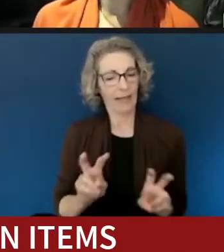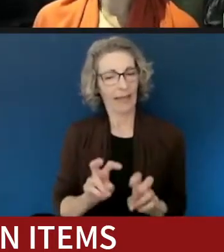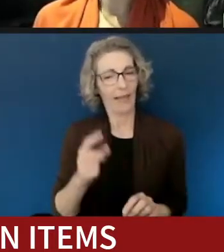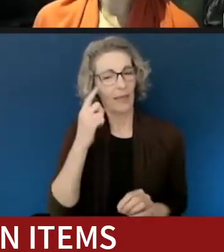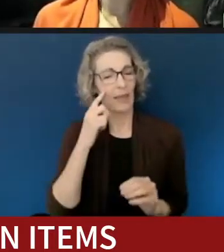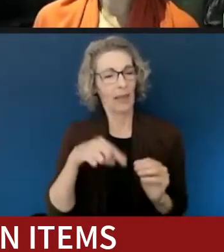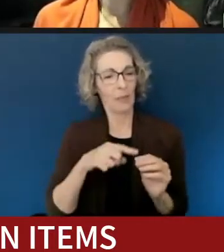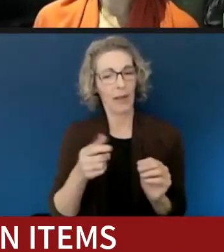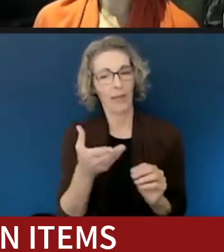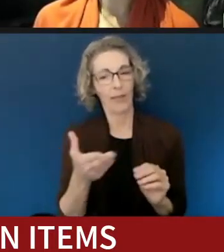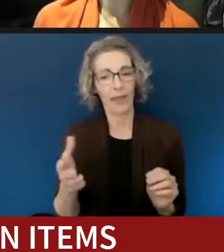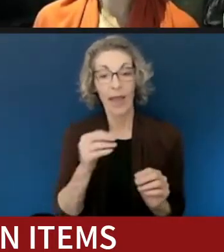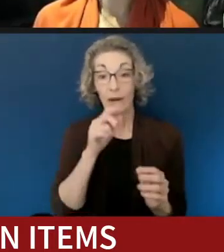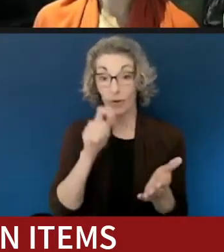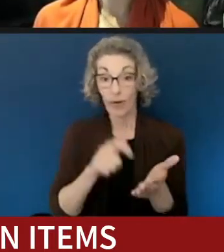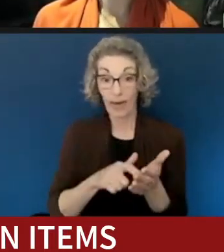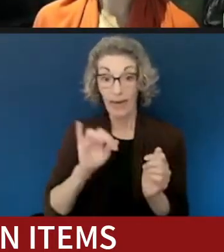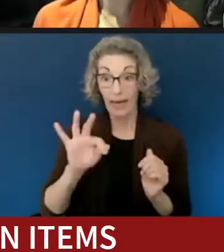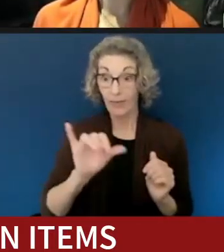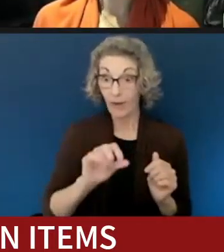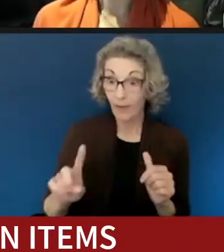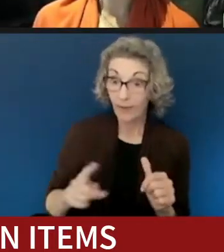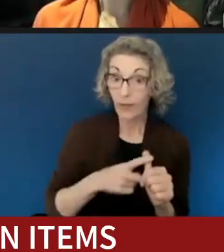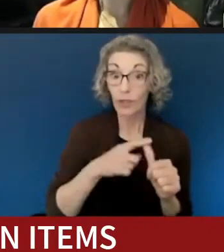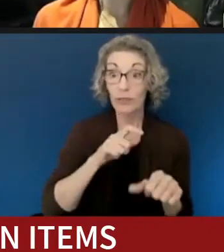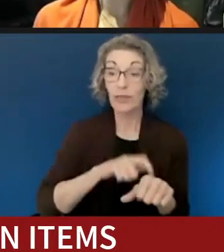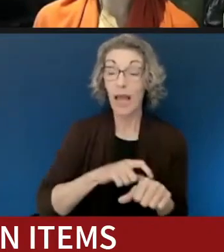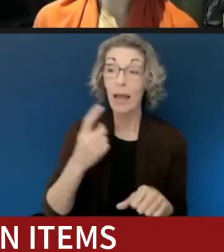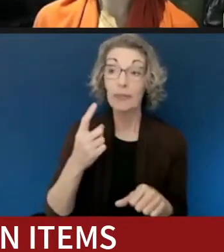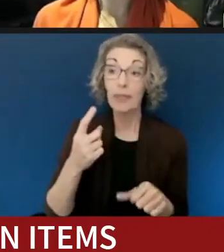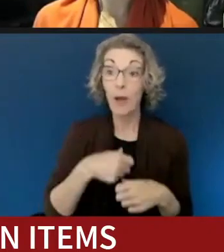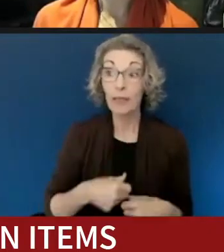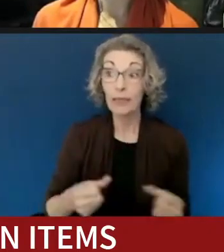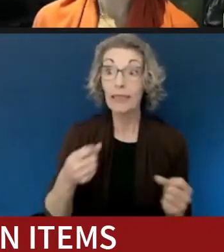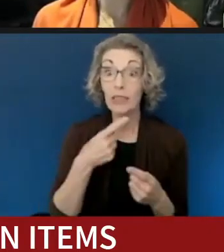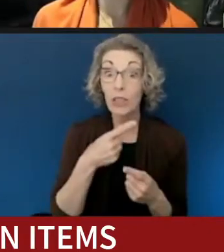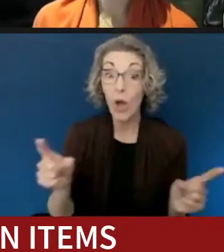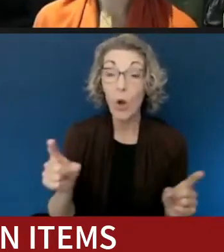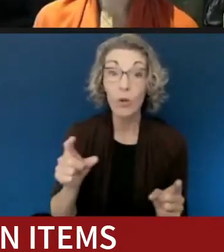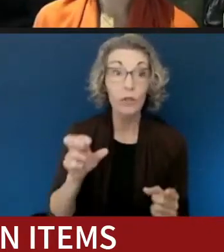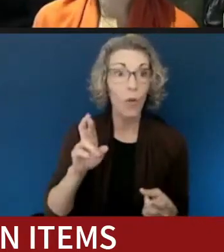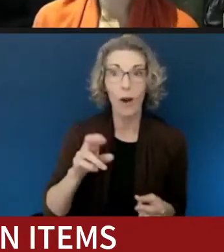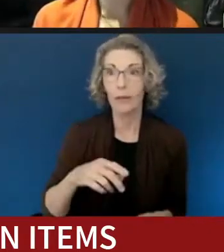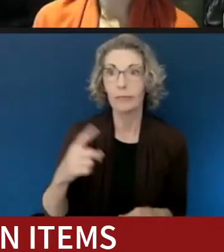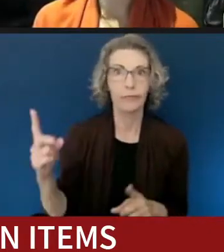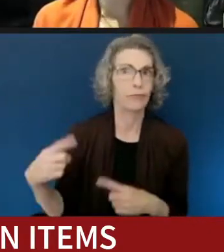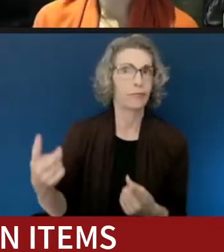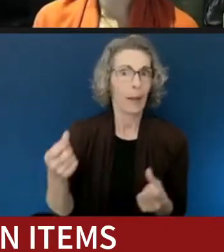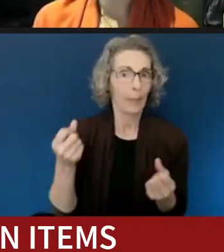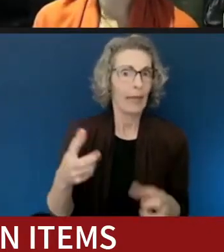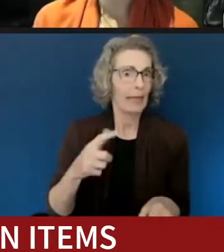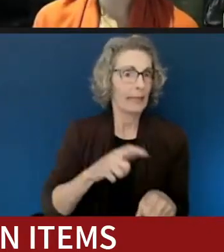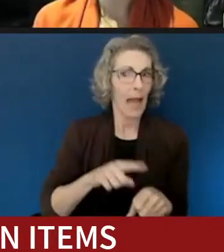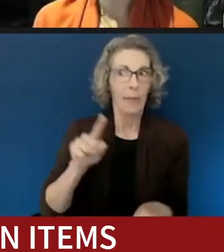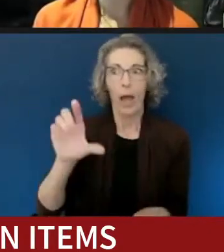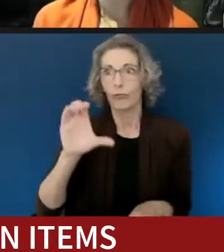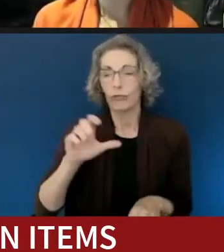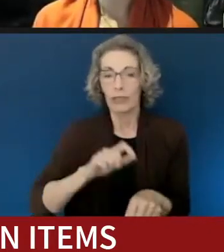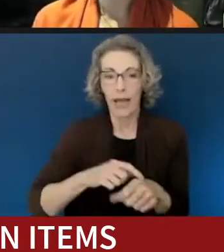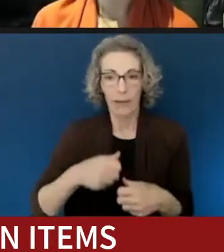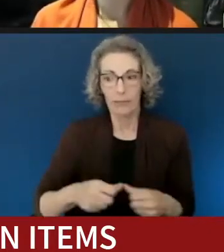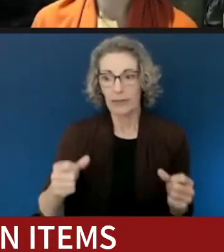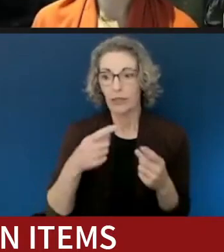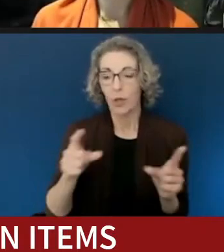that if it's the first time someone's disclosed, or if it's the 100th, it's still a really scary thing. And so the power